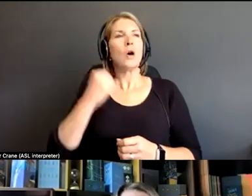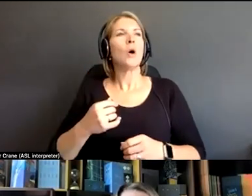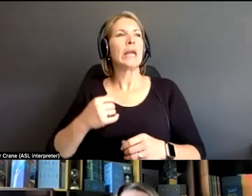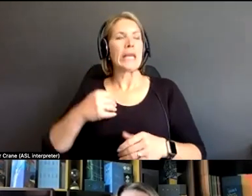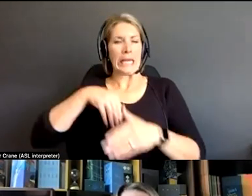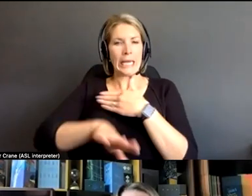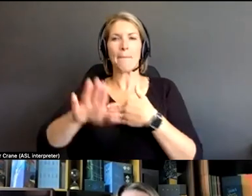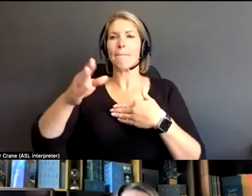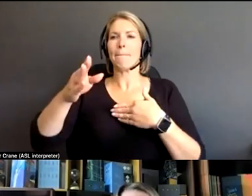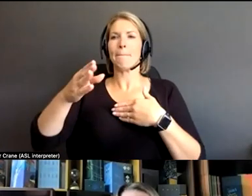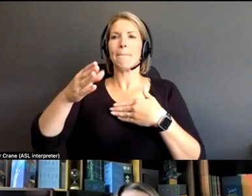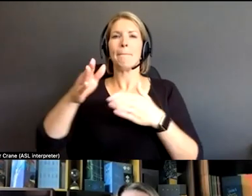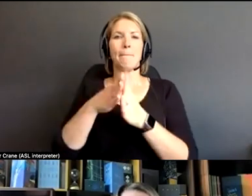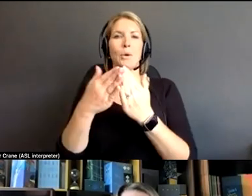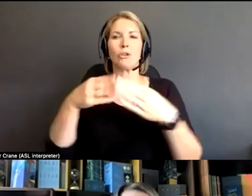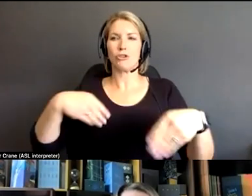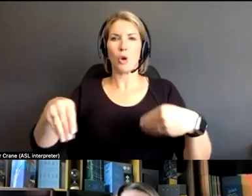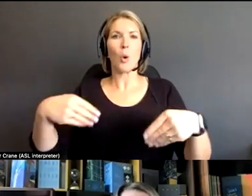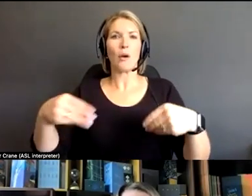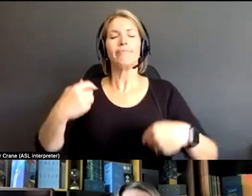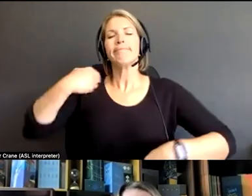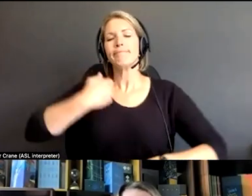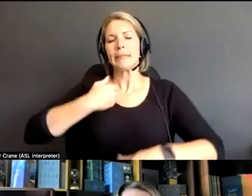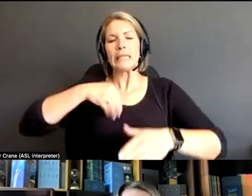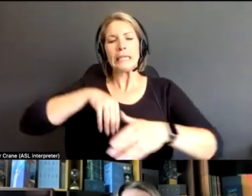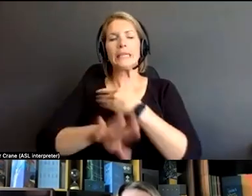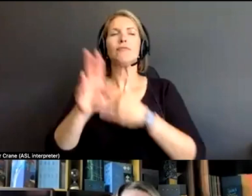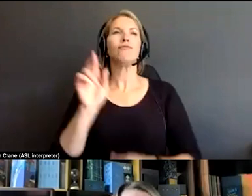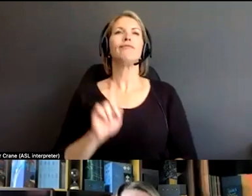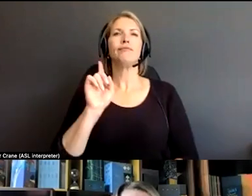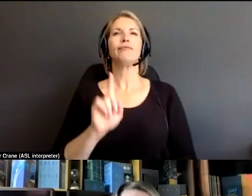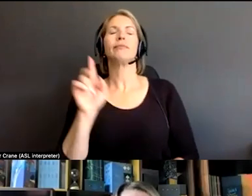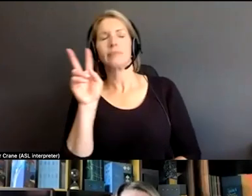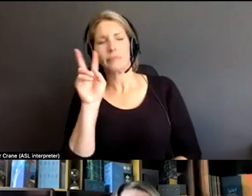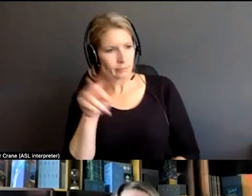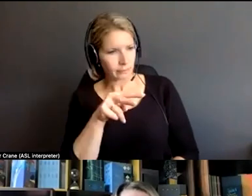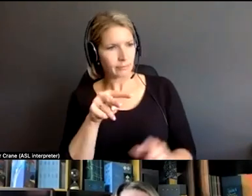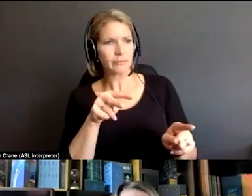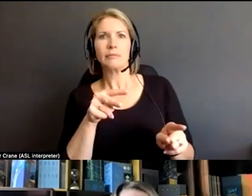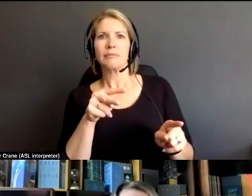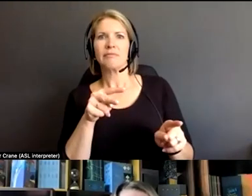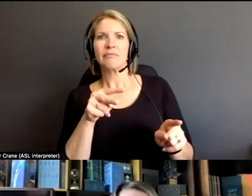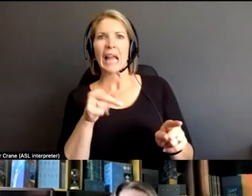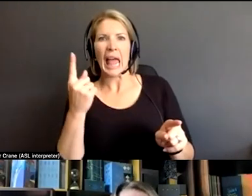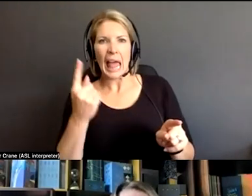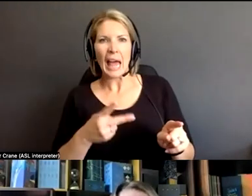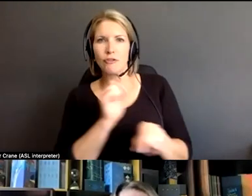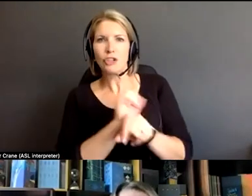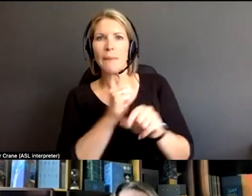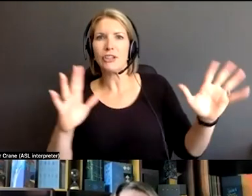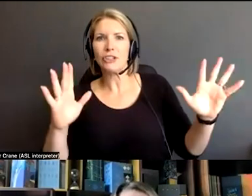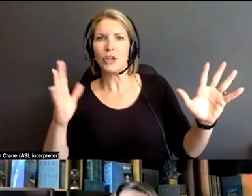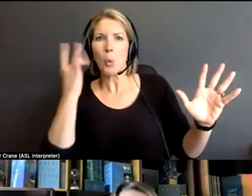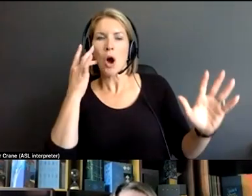of your job is done. And like, what are there any things that you would gravitate towards specifically that